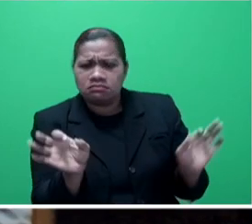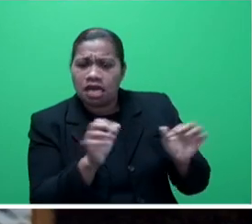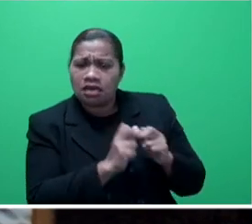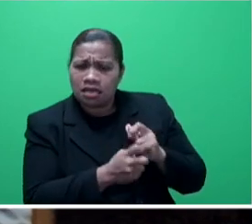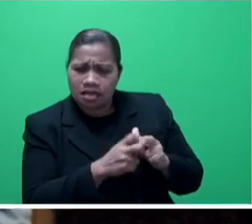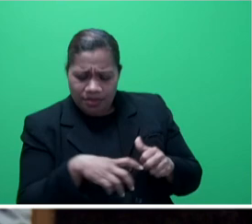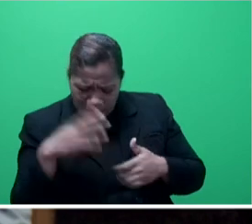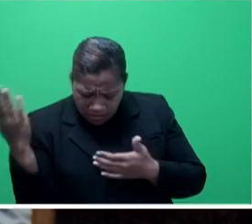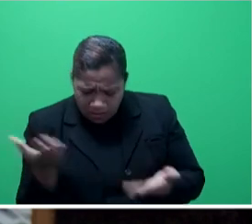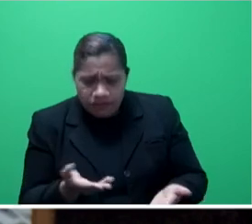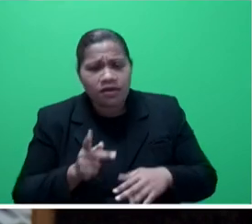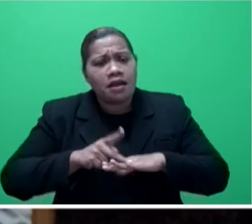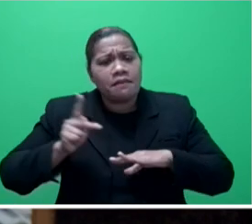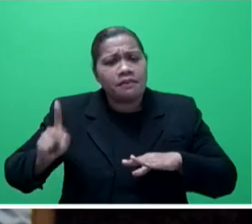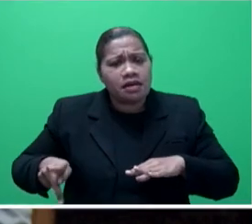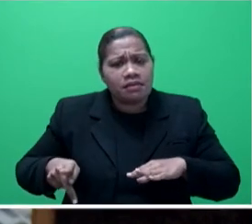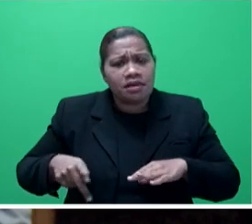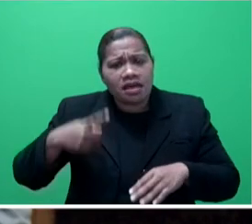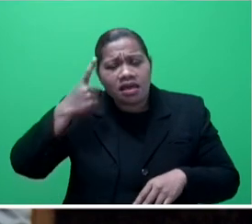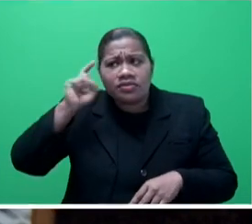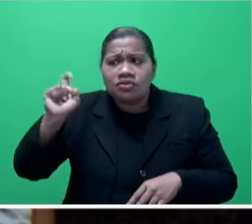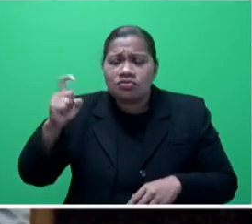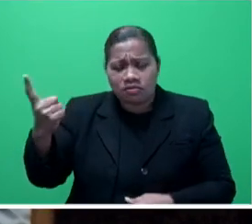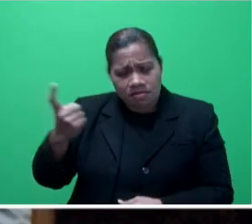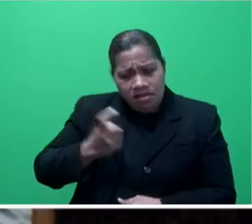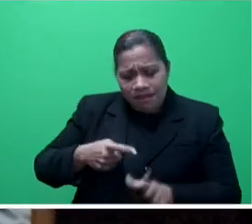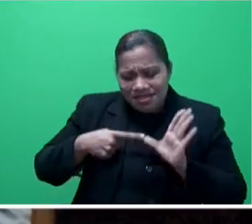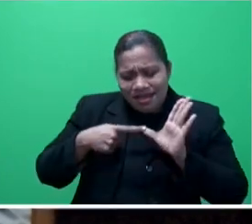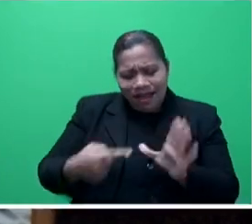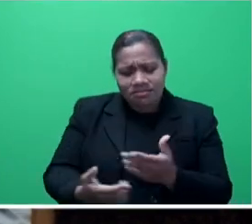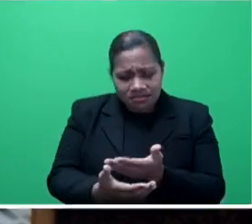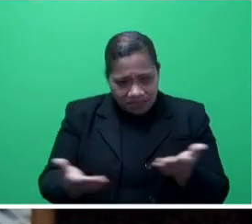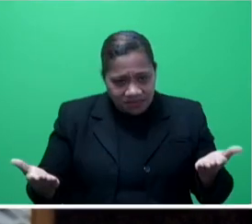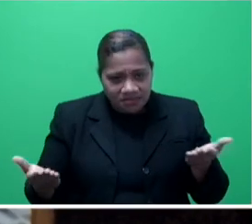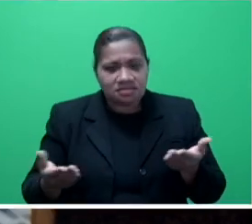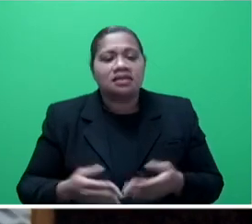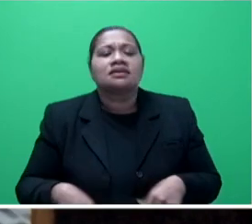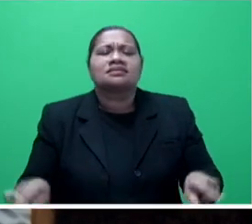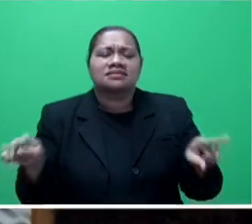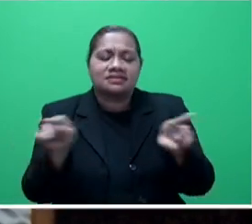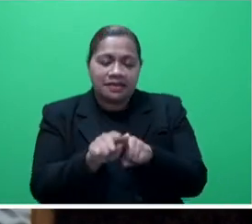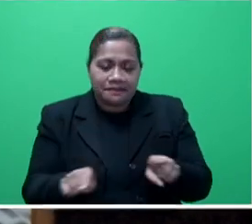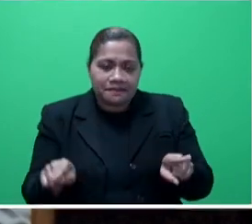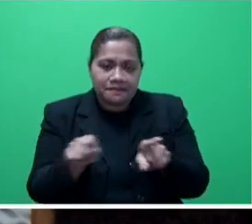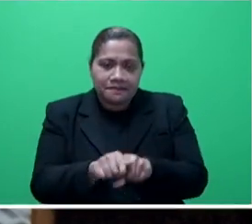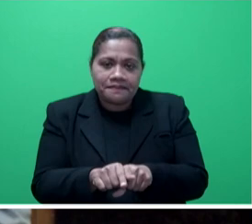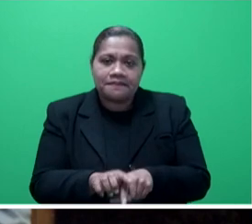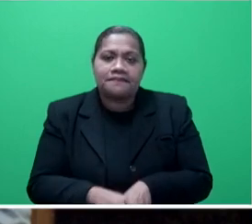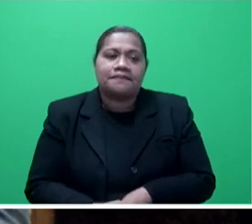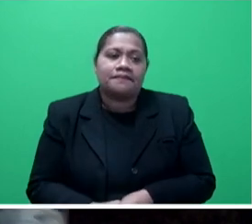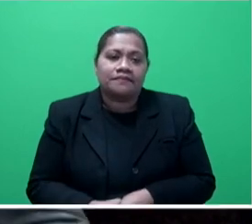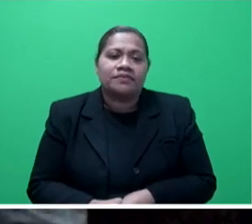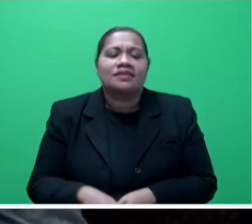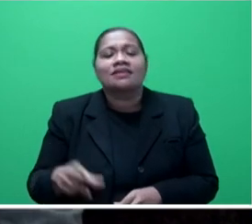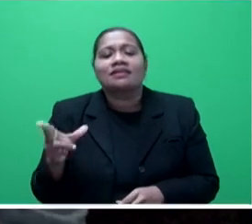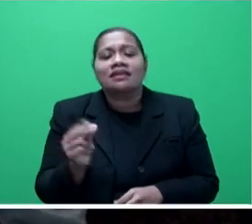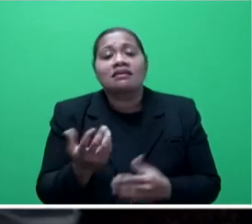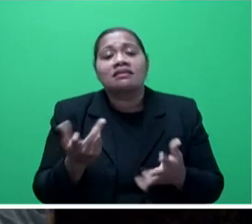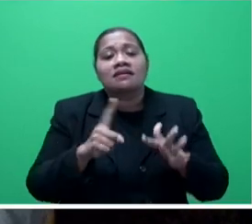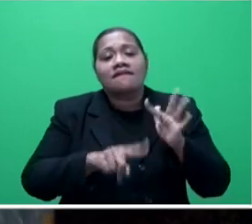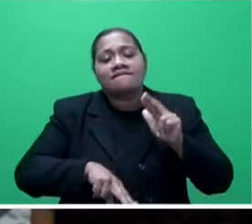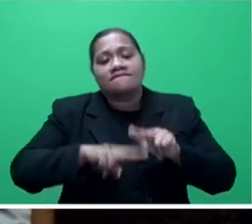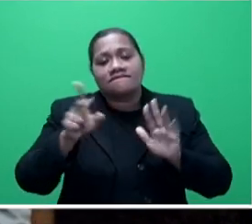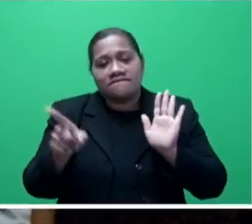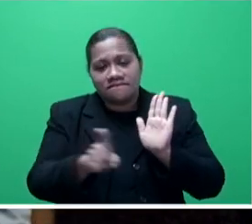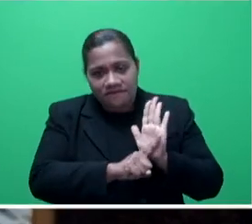in Parliament, and you call them in and they come and answer to you. Same thing, Mr. Speaker, sir, is done by EFL.